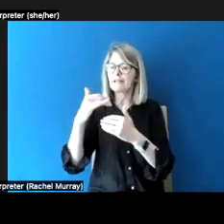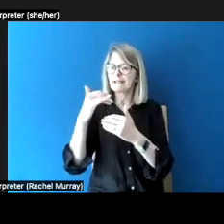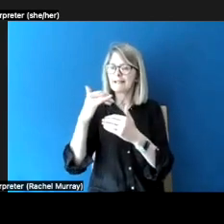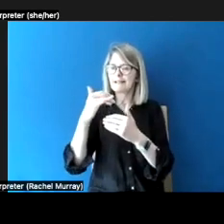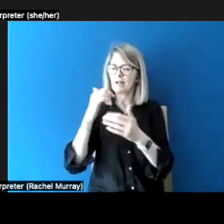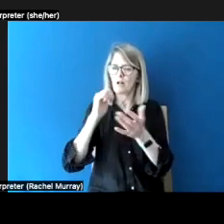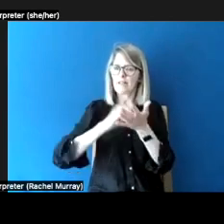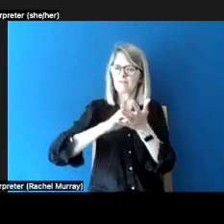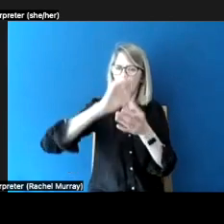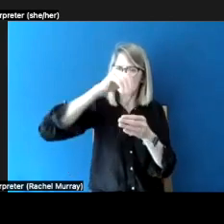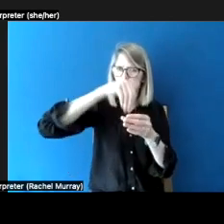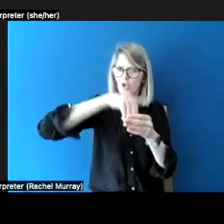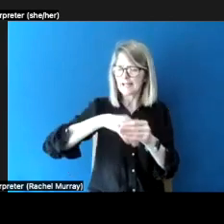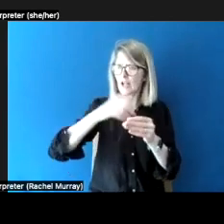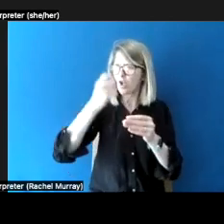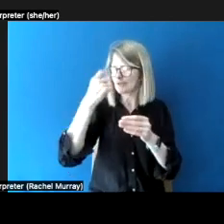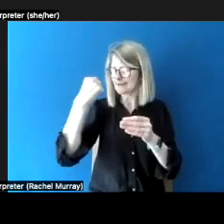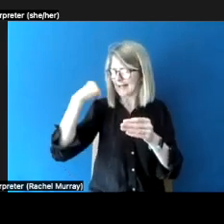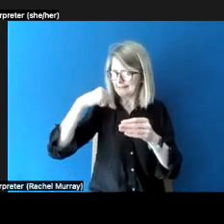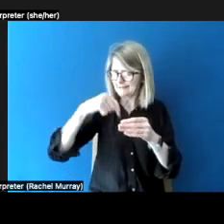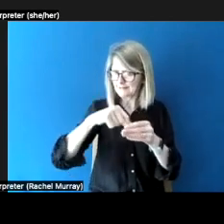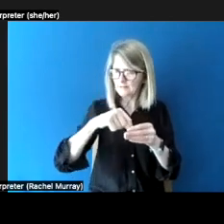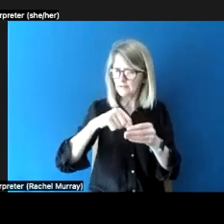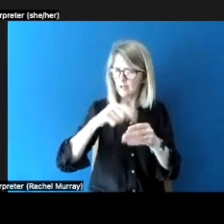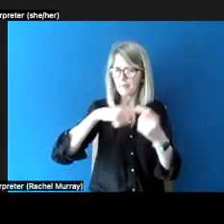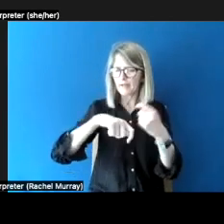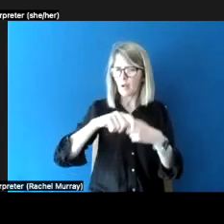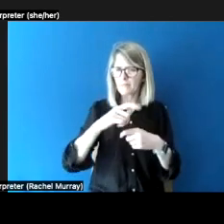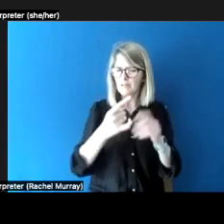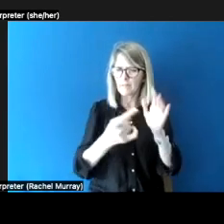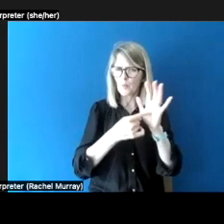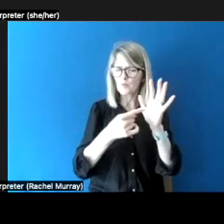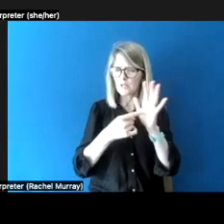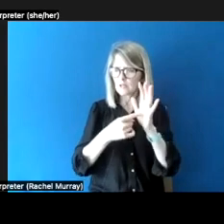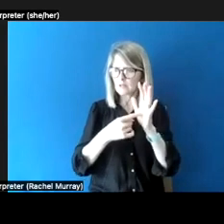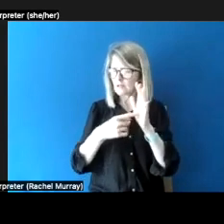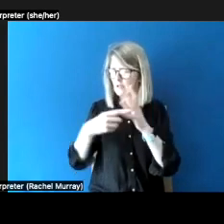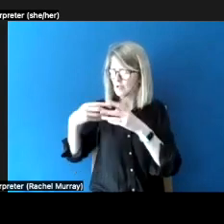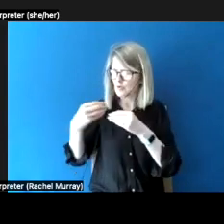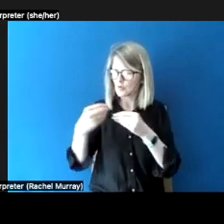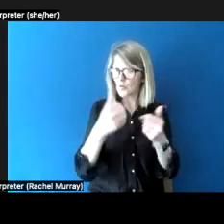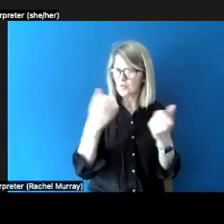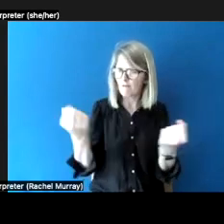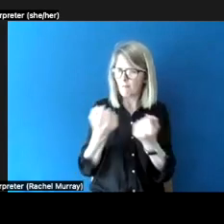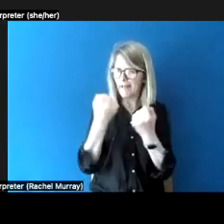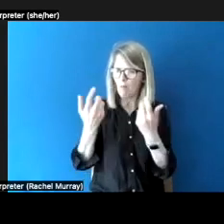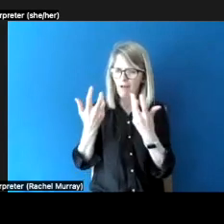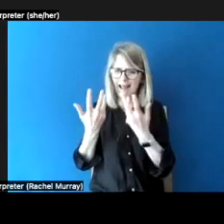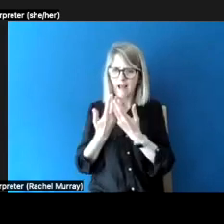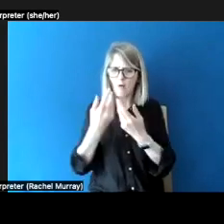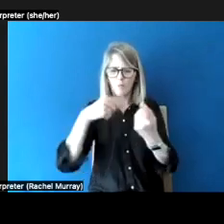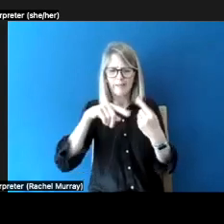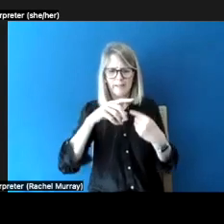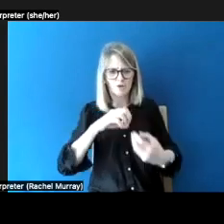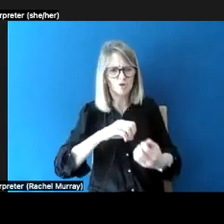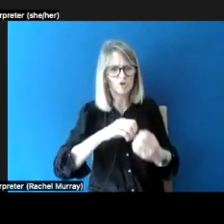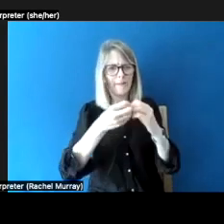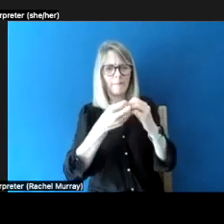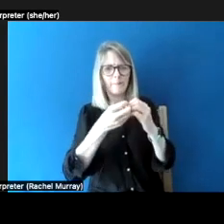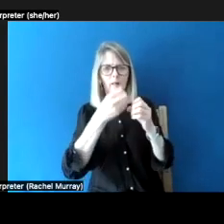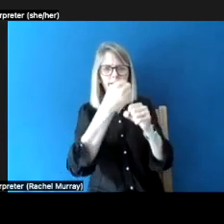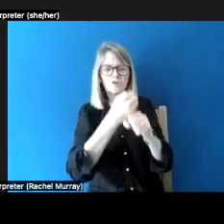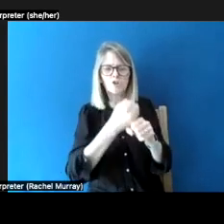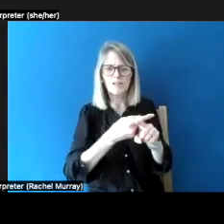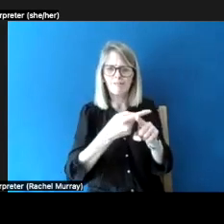it becomes a very important source of power. How we shape and how the Church of England has come to